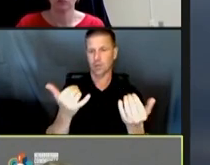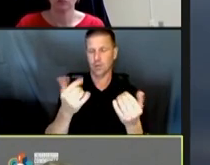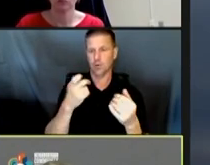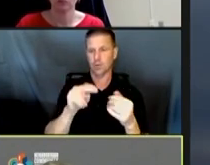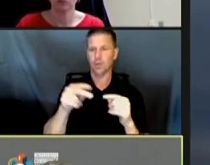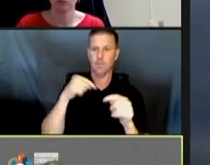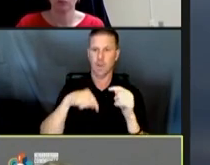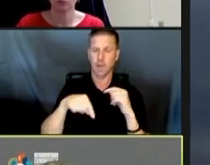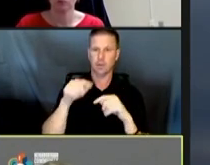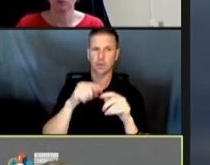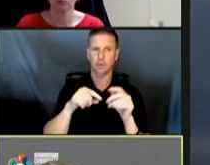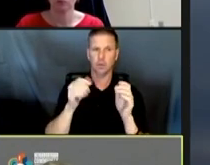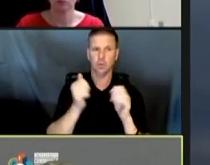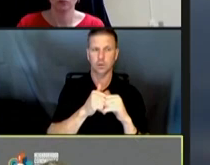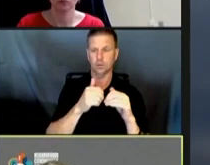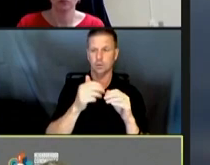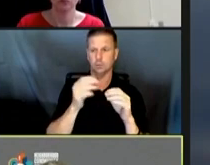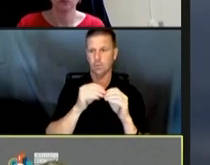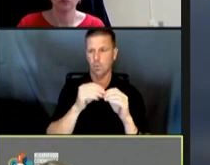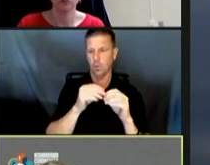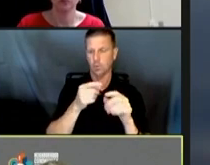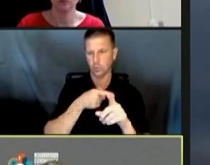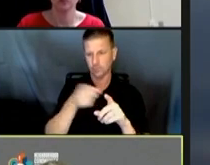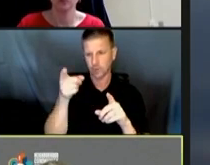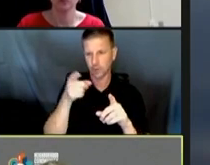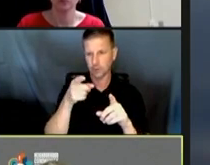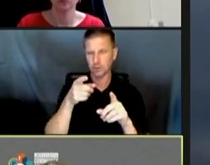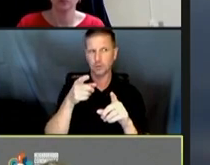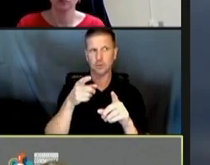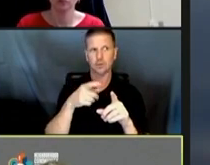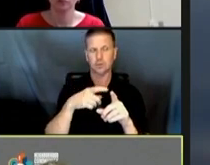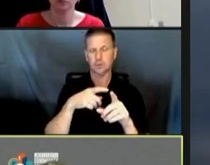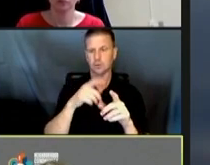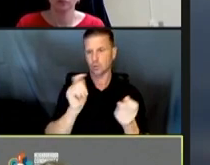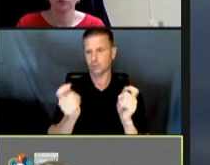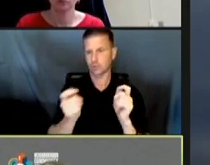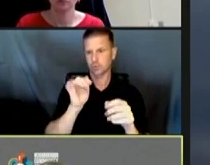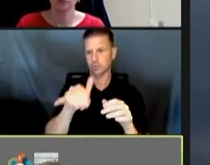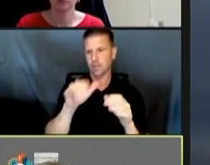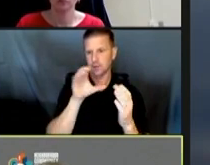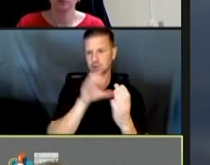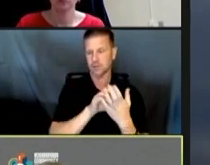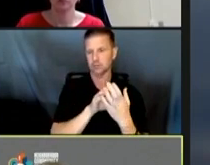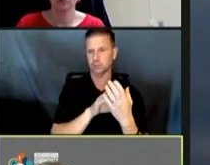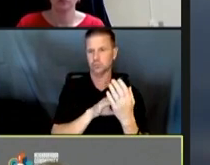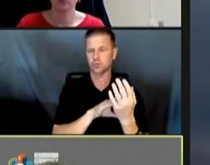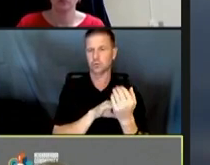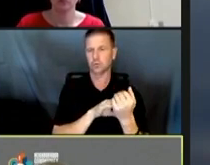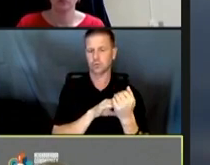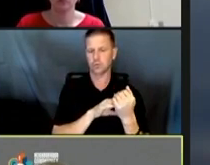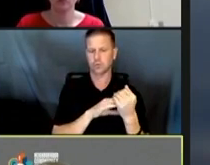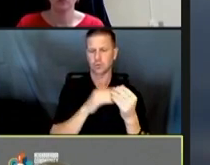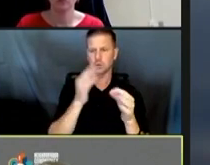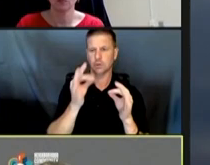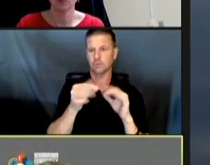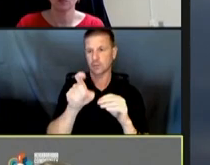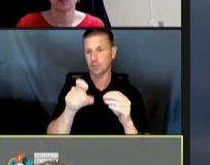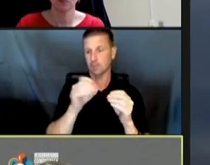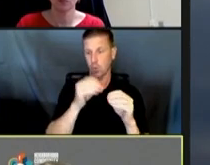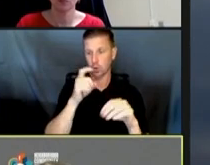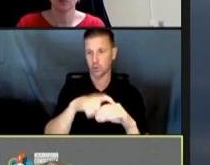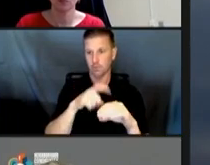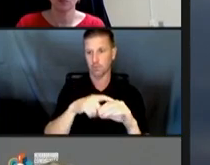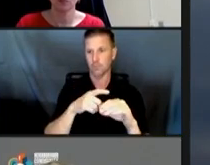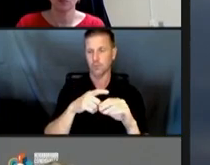back with a more refined revision of that section, if you need more time. I mean, I